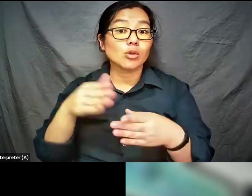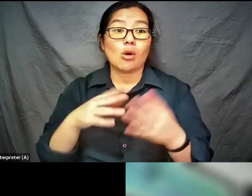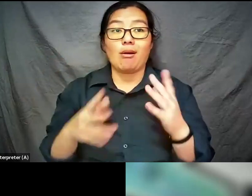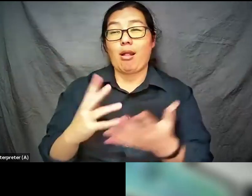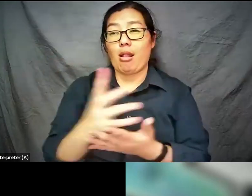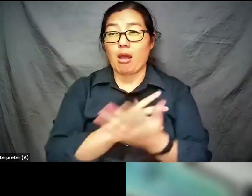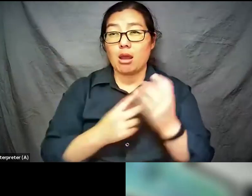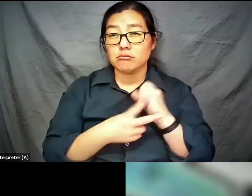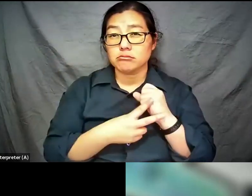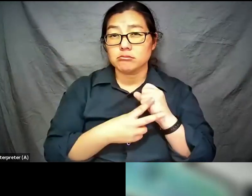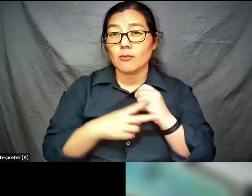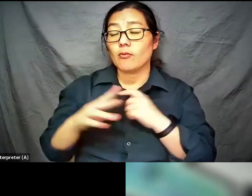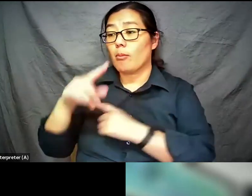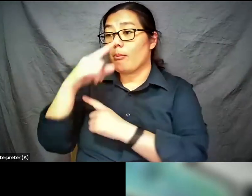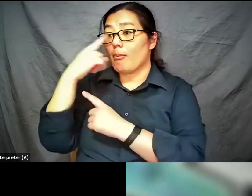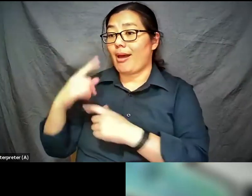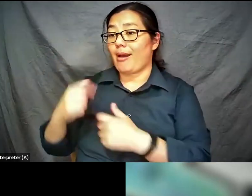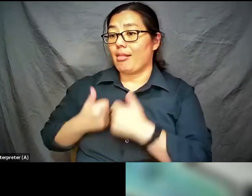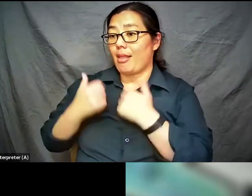to know your answer to this as well.